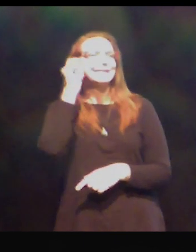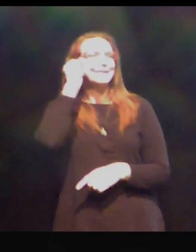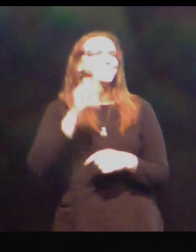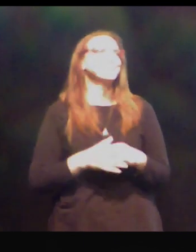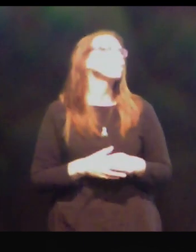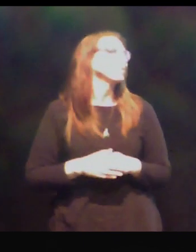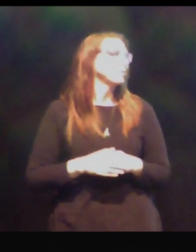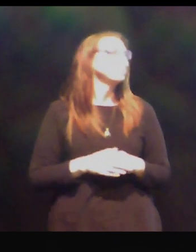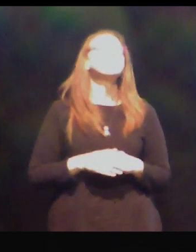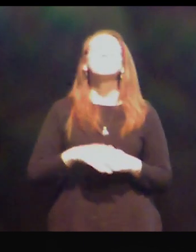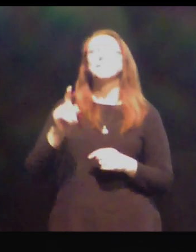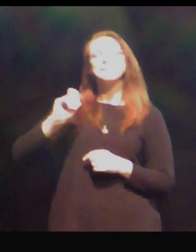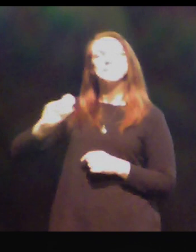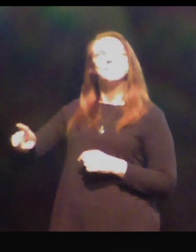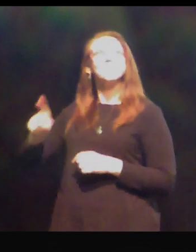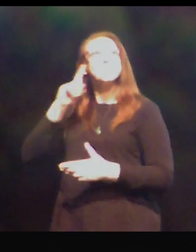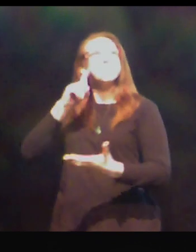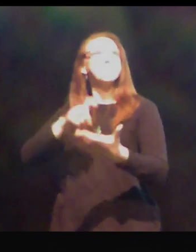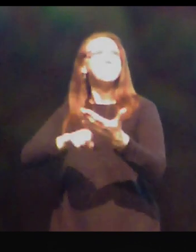Great. I noticed that